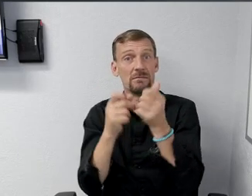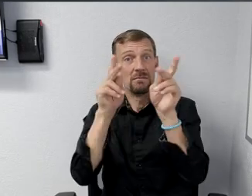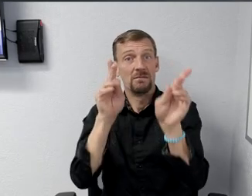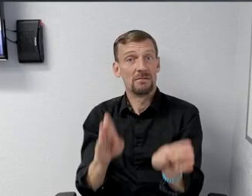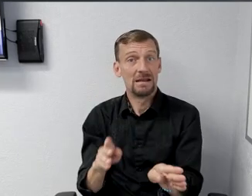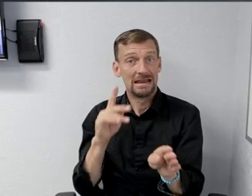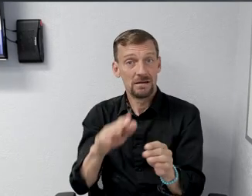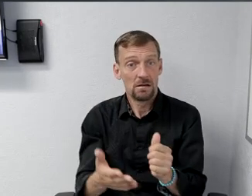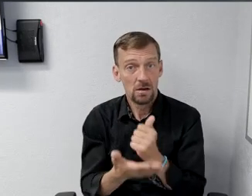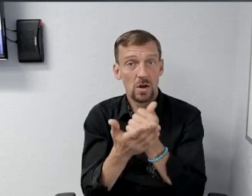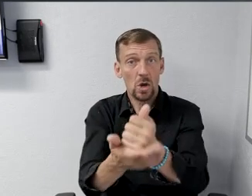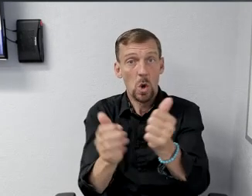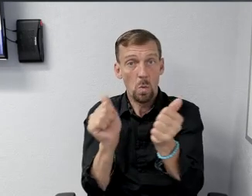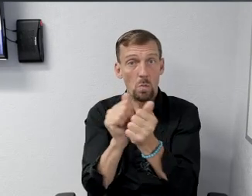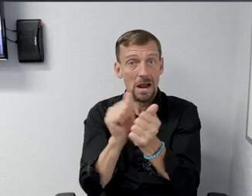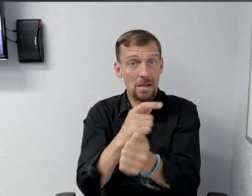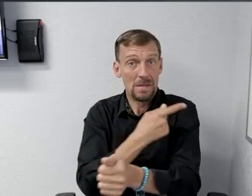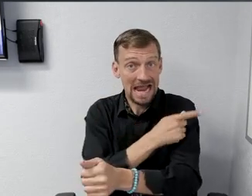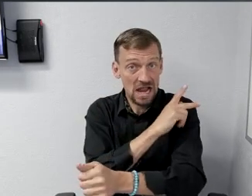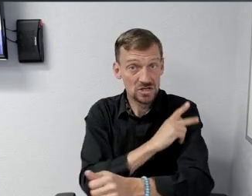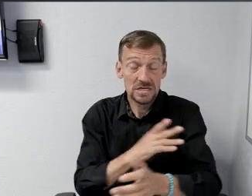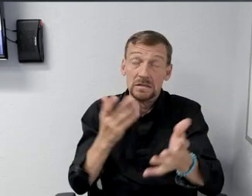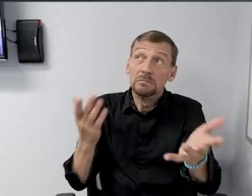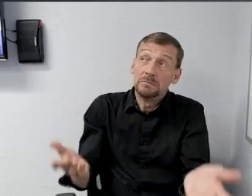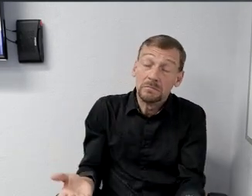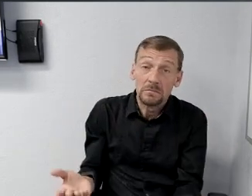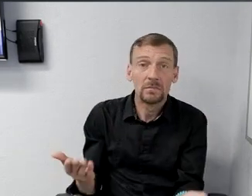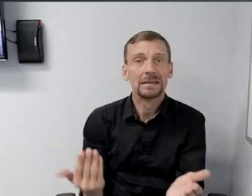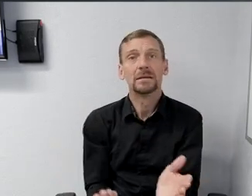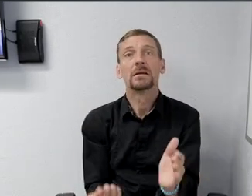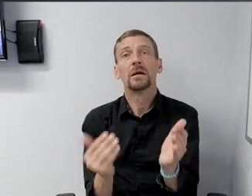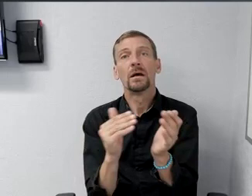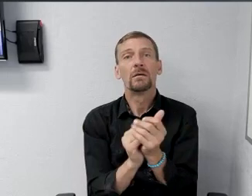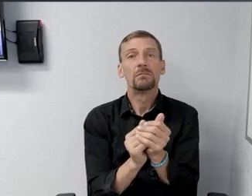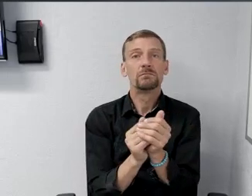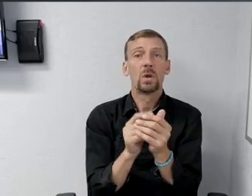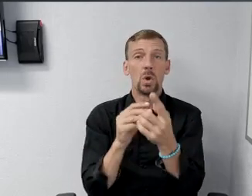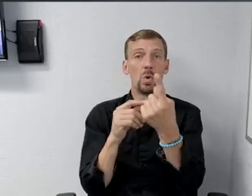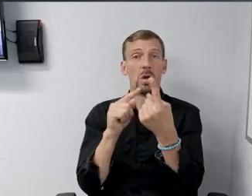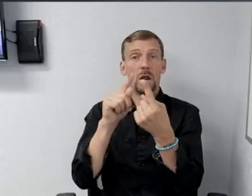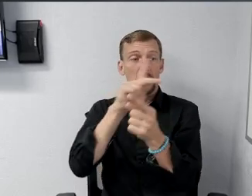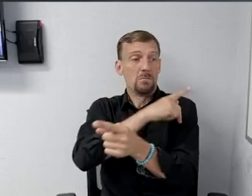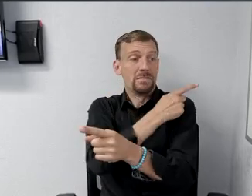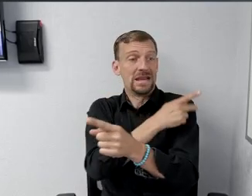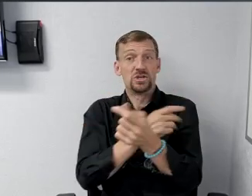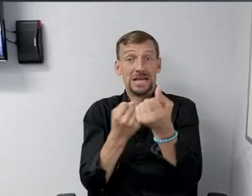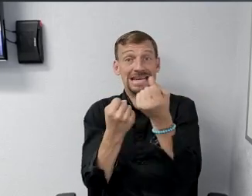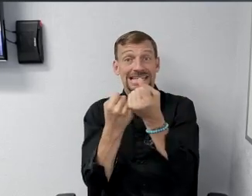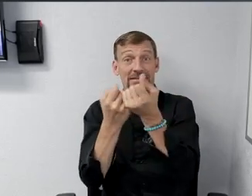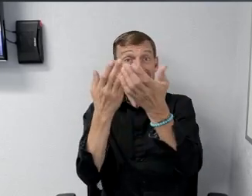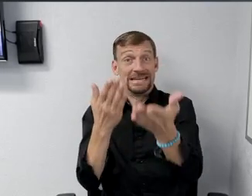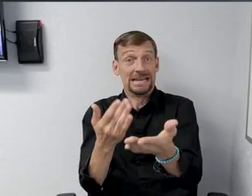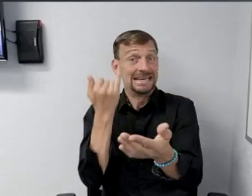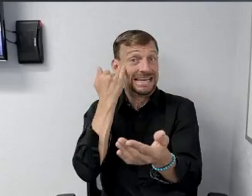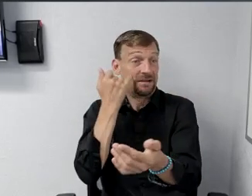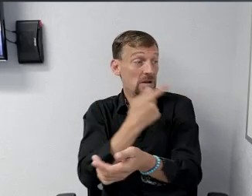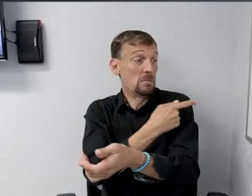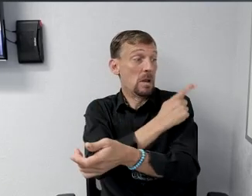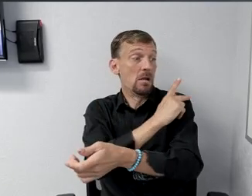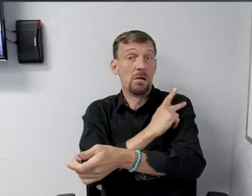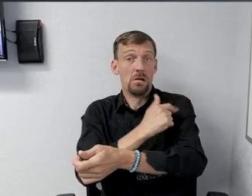accompany patients. So again, a patient advocate, if it's a patient